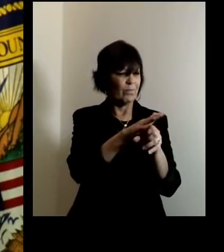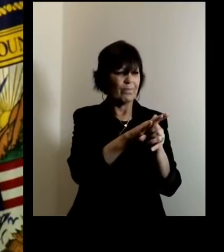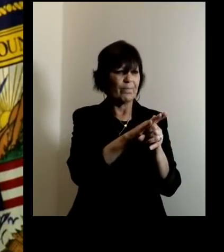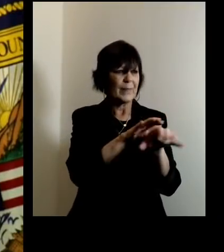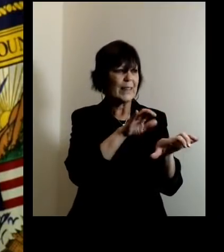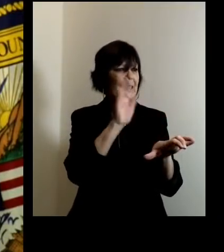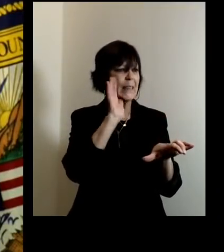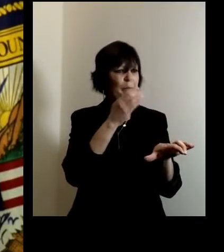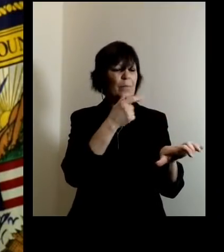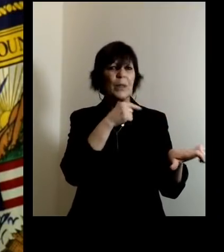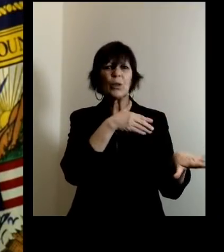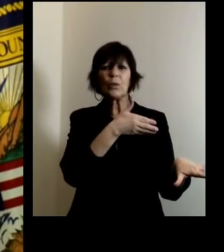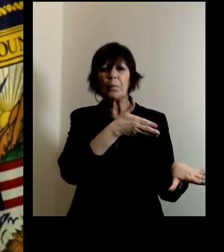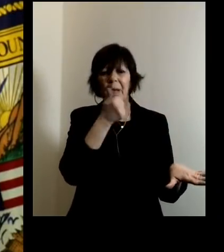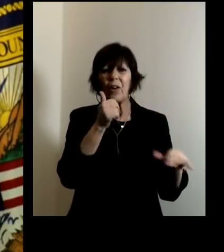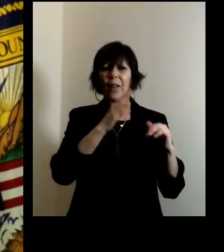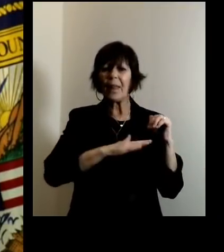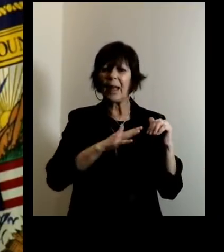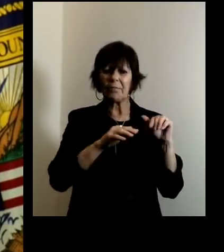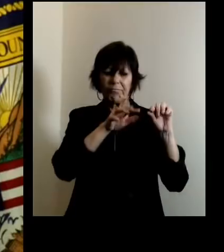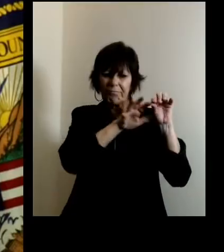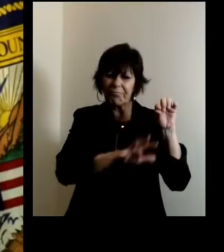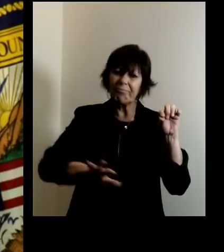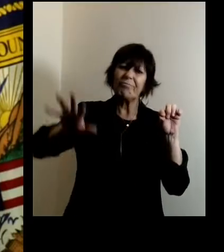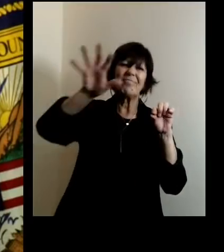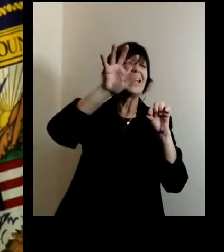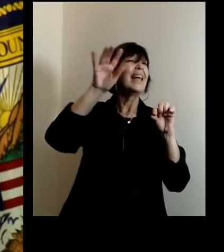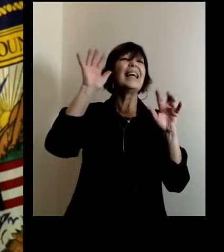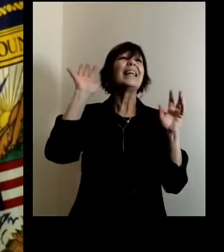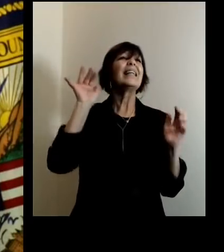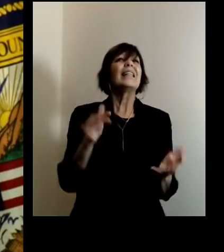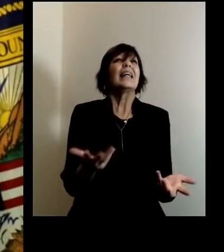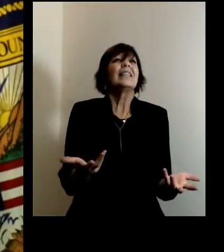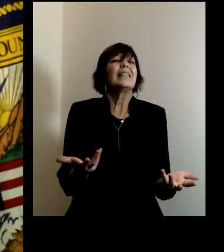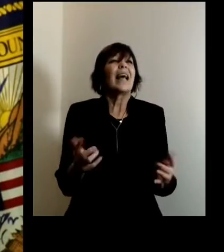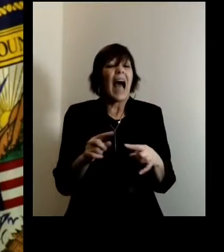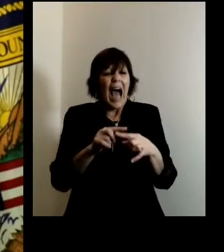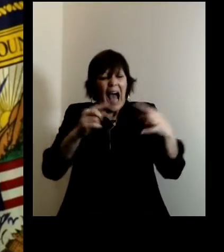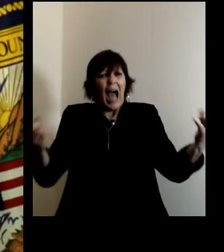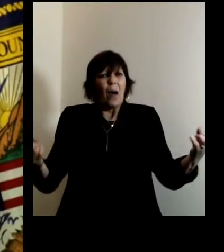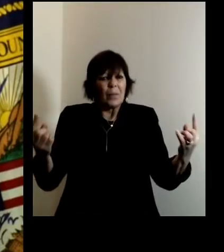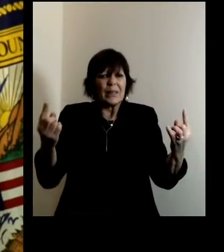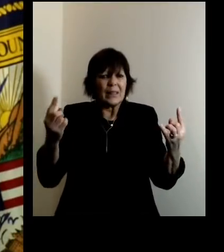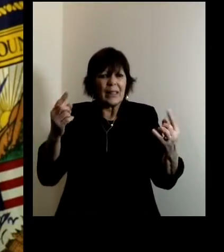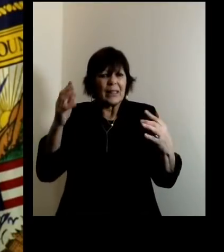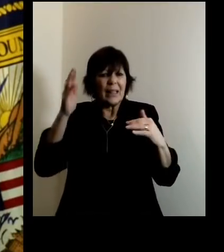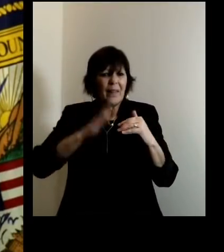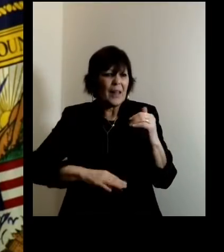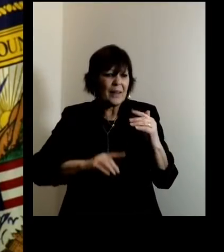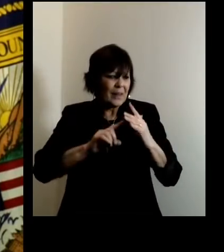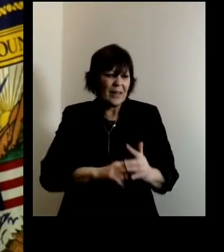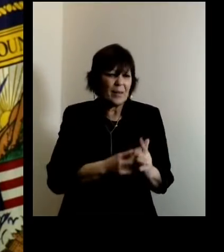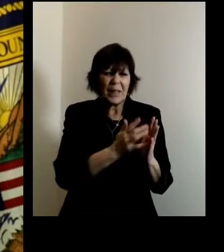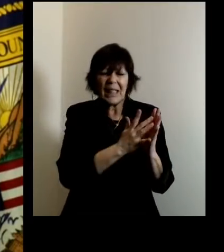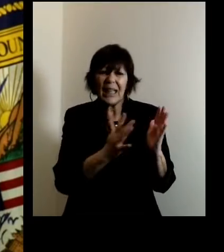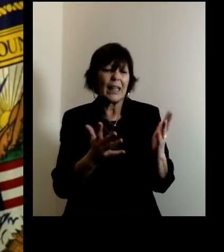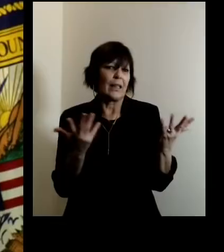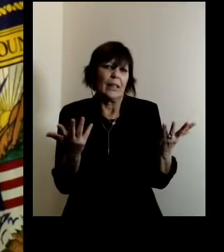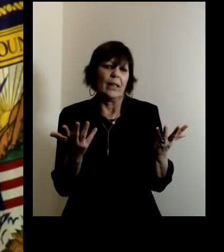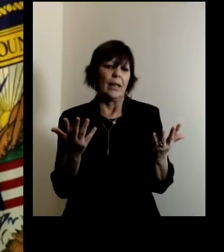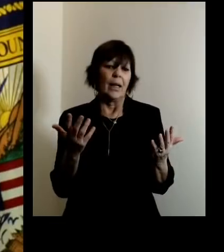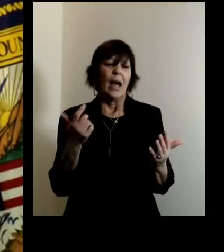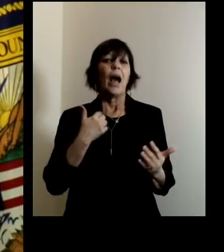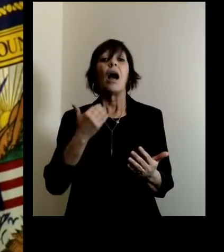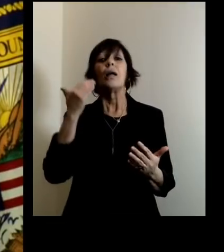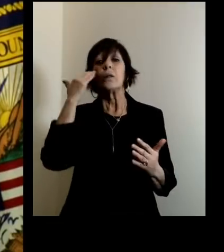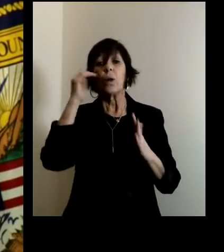doing better than the residents outside of the city of Buffalo, which is completely opposite what it was for a good portion of the year. So I know the